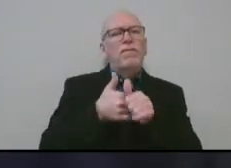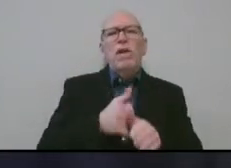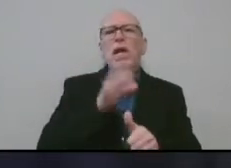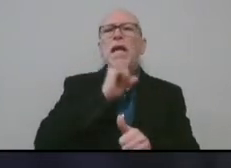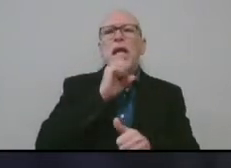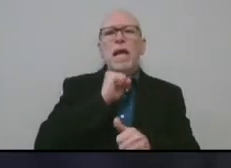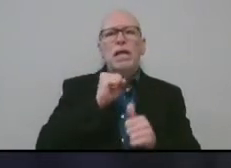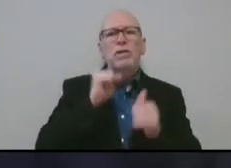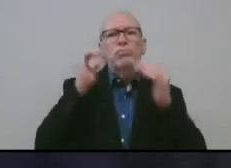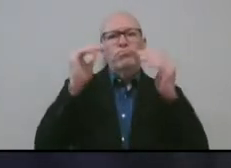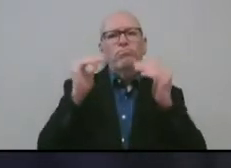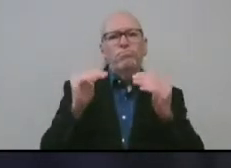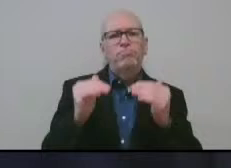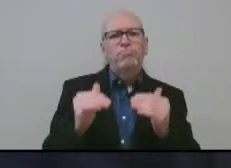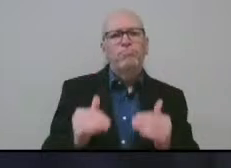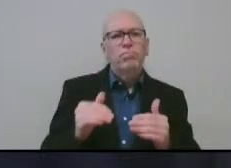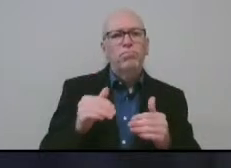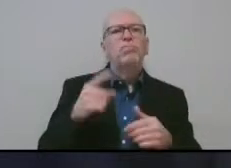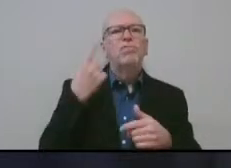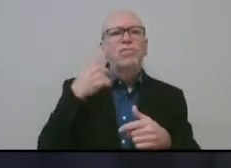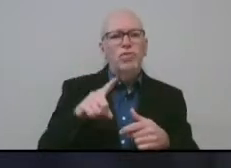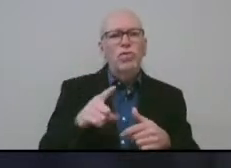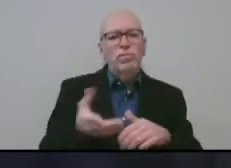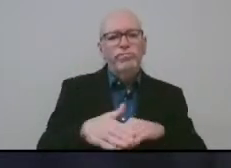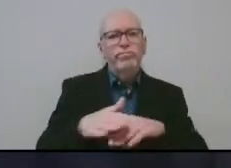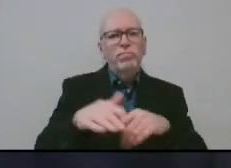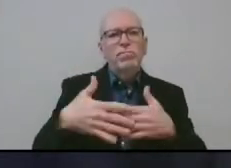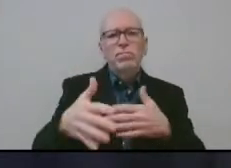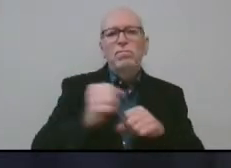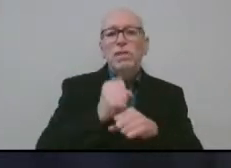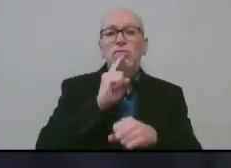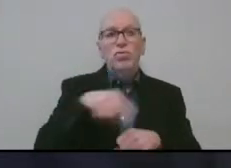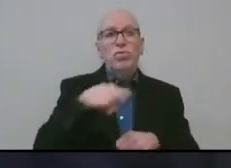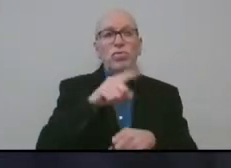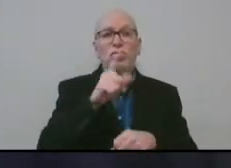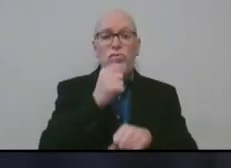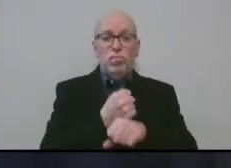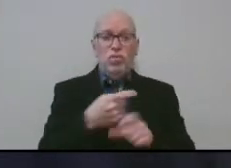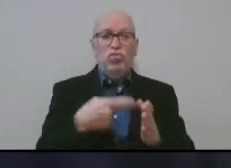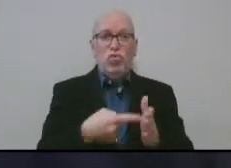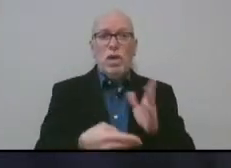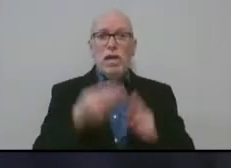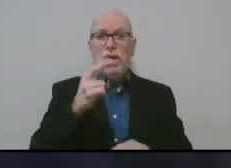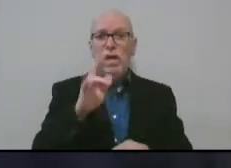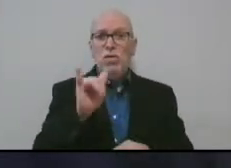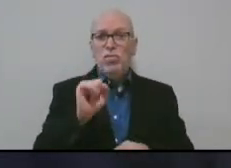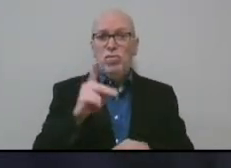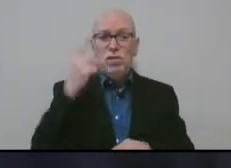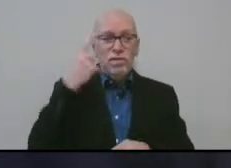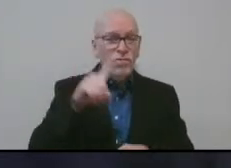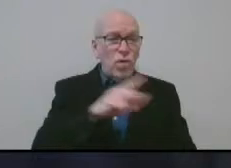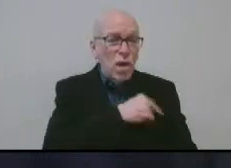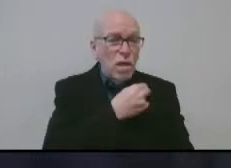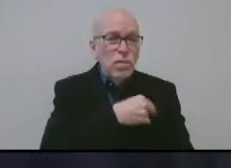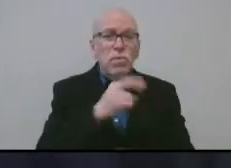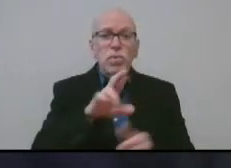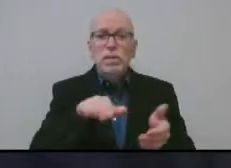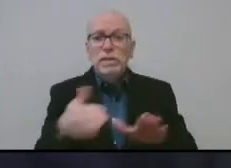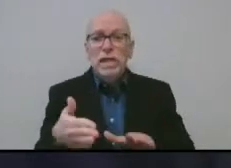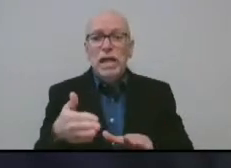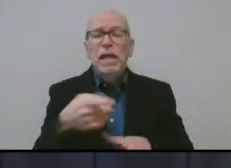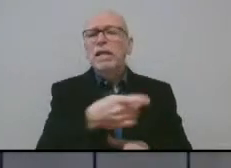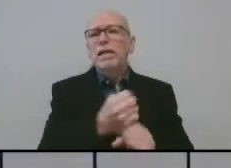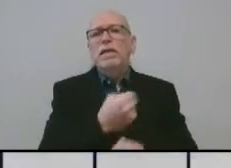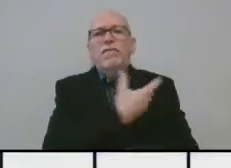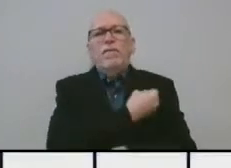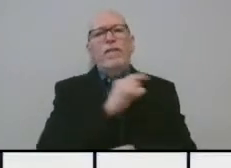expanding eligibility to ensure that those who data show are most at risk for hospitalization and death receive first access to the